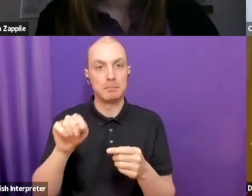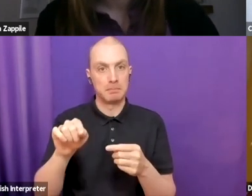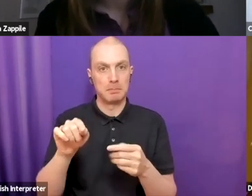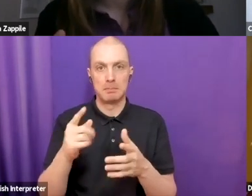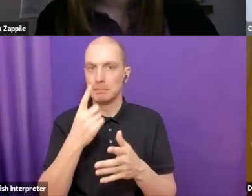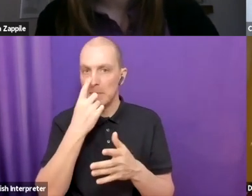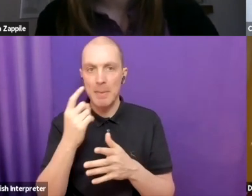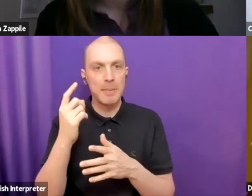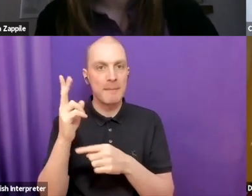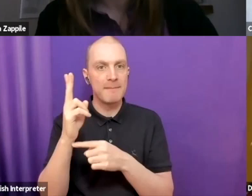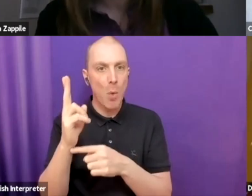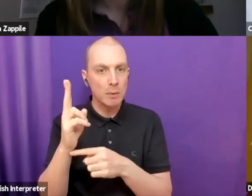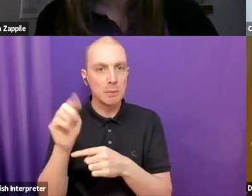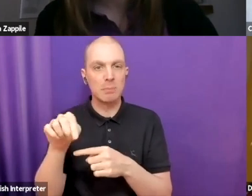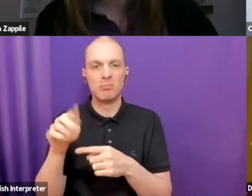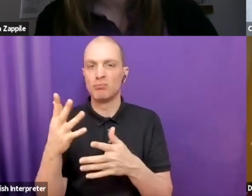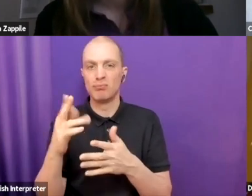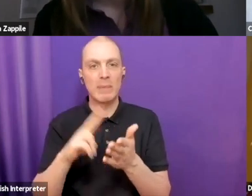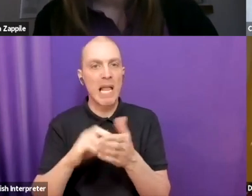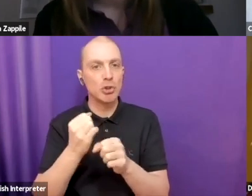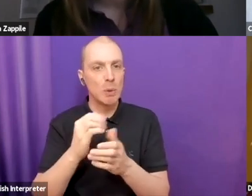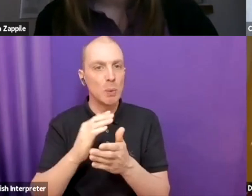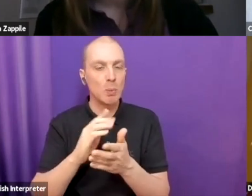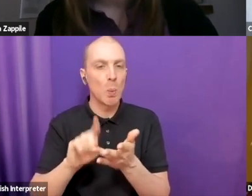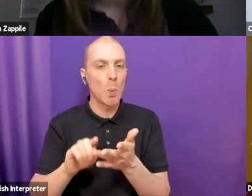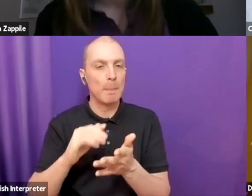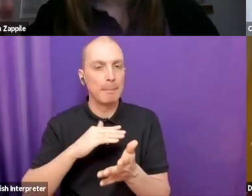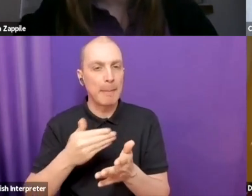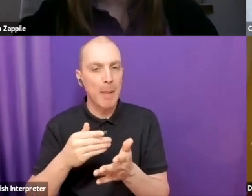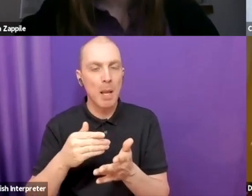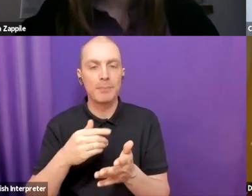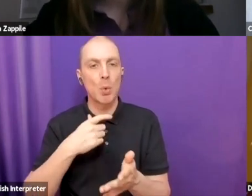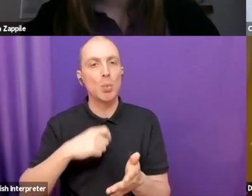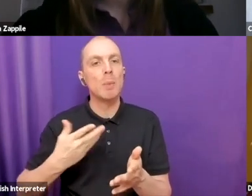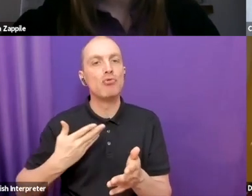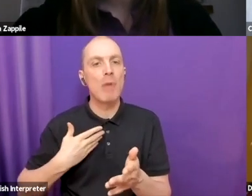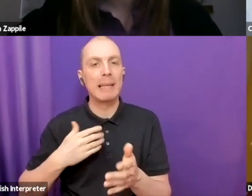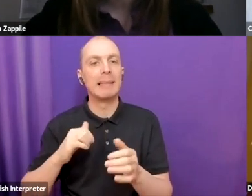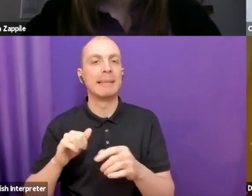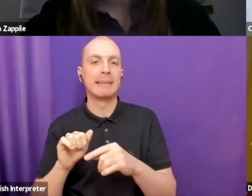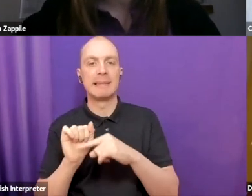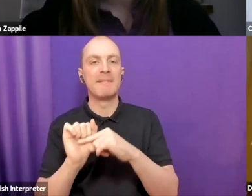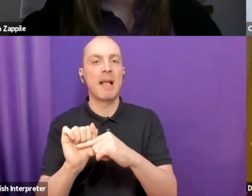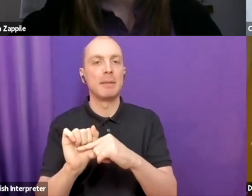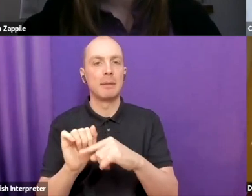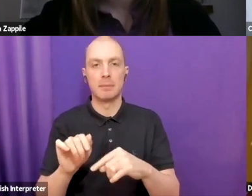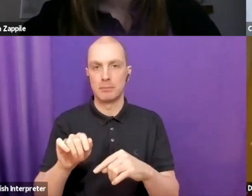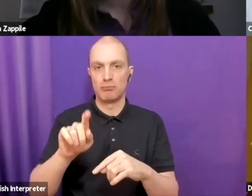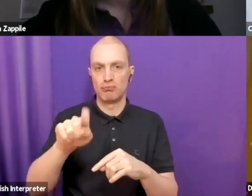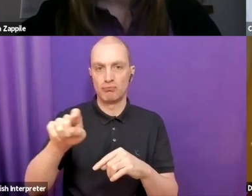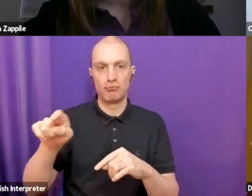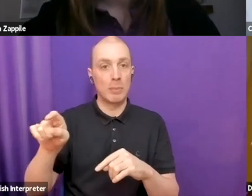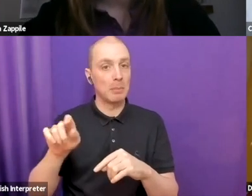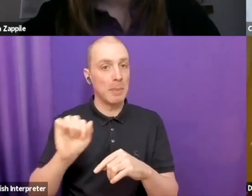volunteers, human rights defenders, NGO members that work in different cities or different regions, and so they can